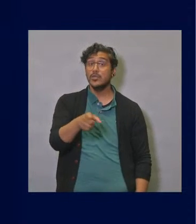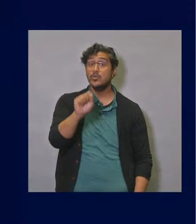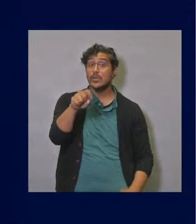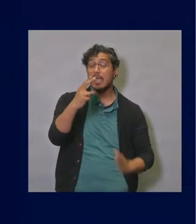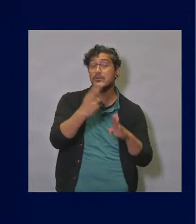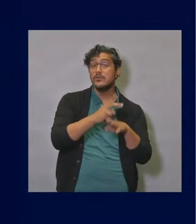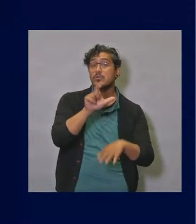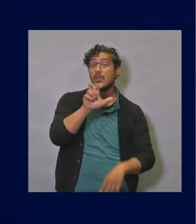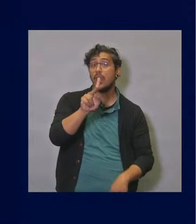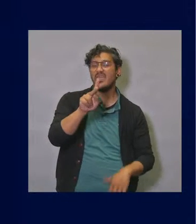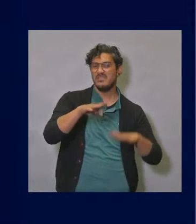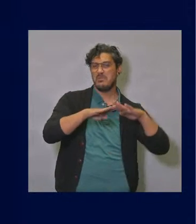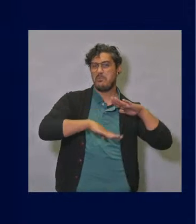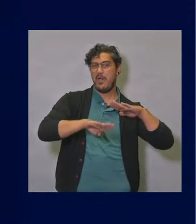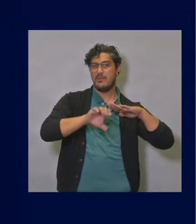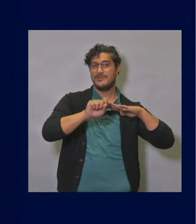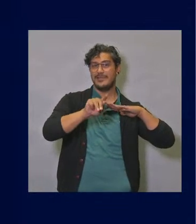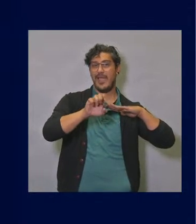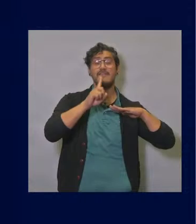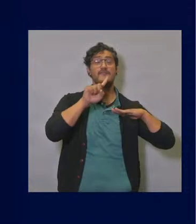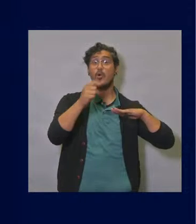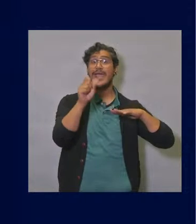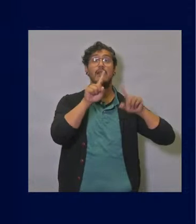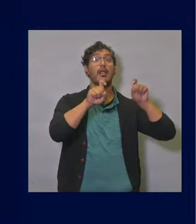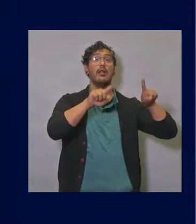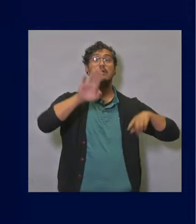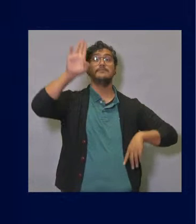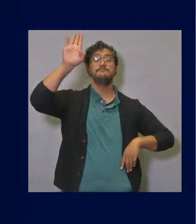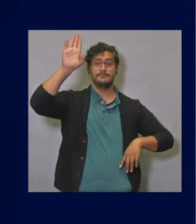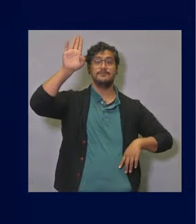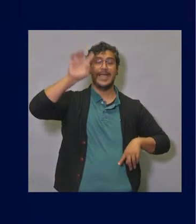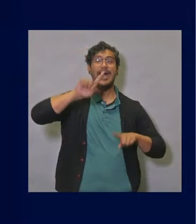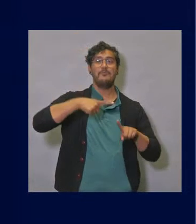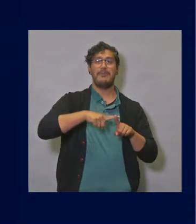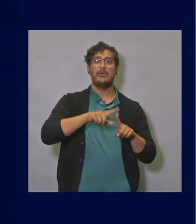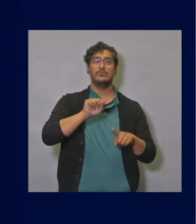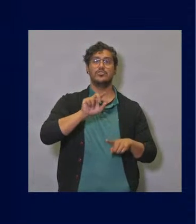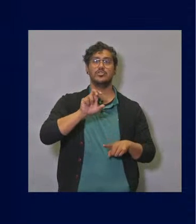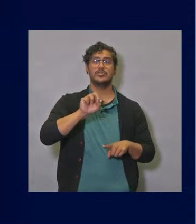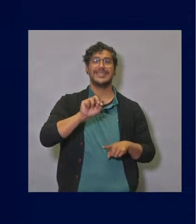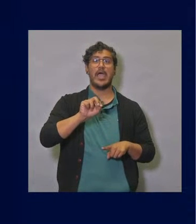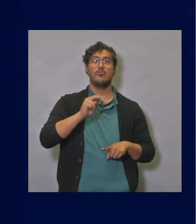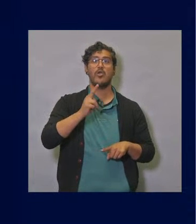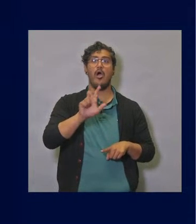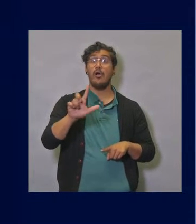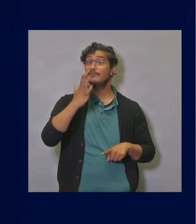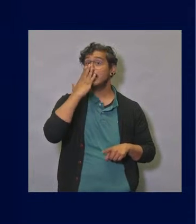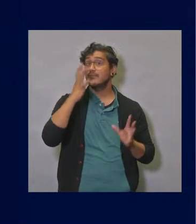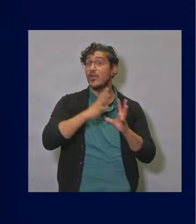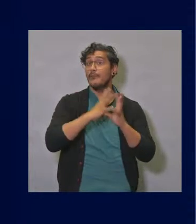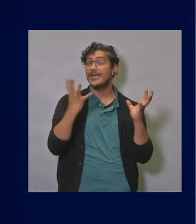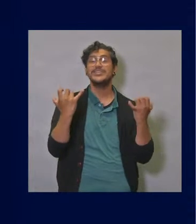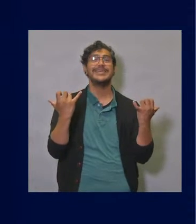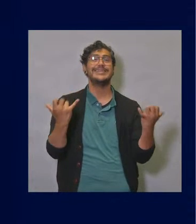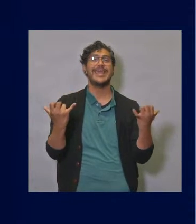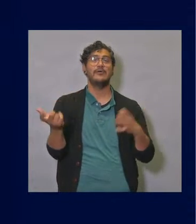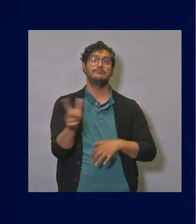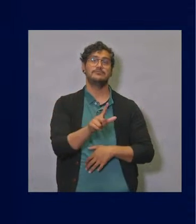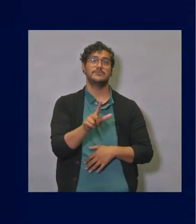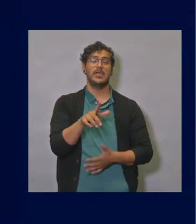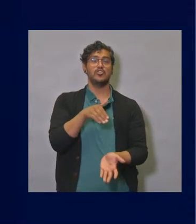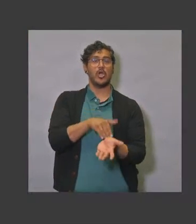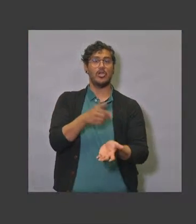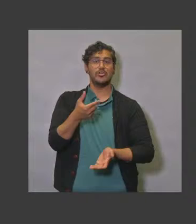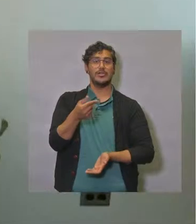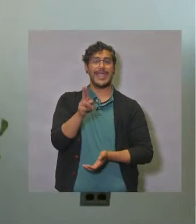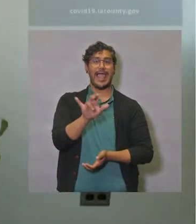at the bottom of the slide to ask a question in advance of the town hall. Thank you very much, and I'll now turn it over to Dr. Christina